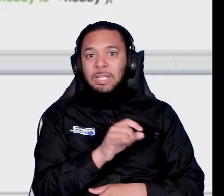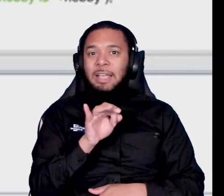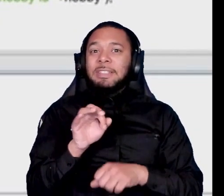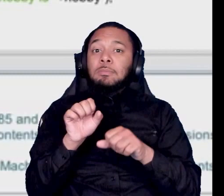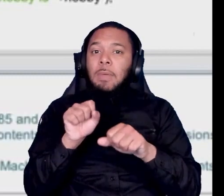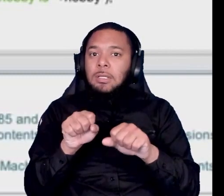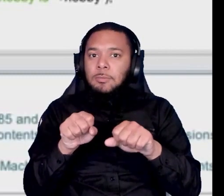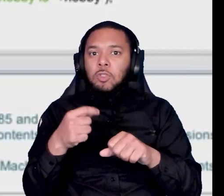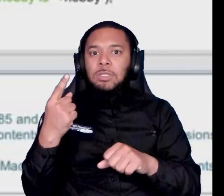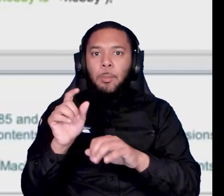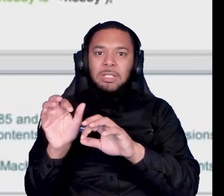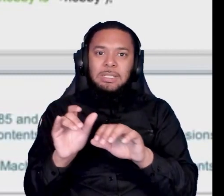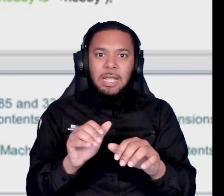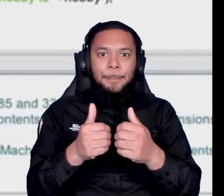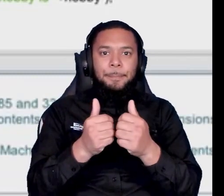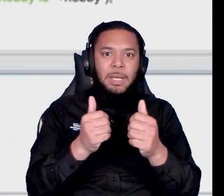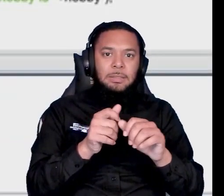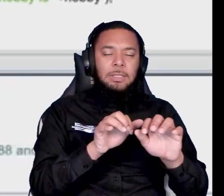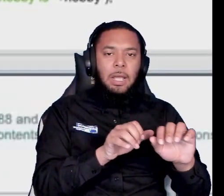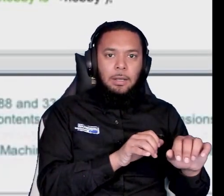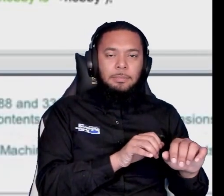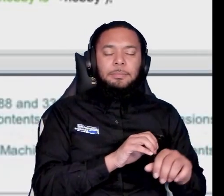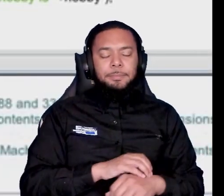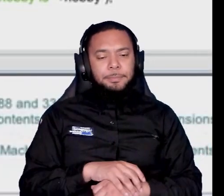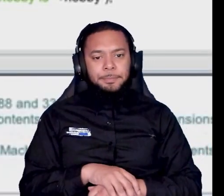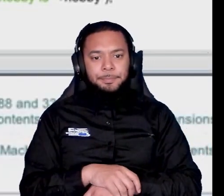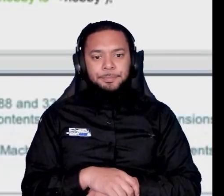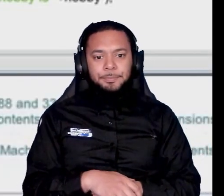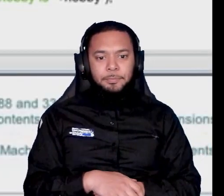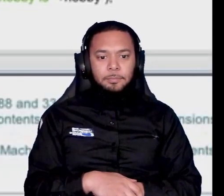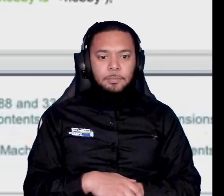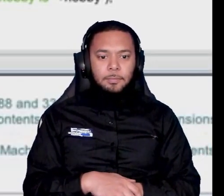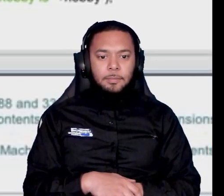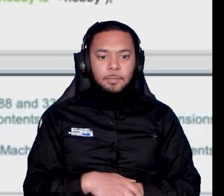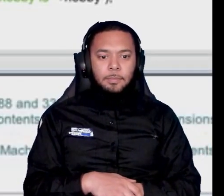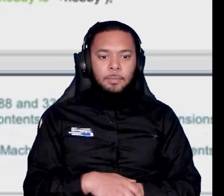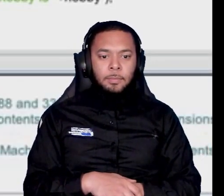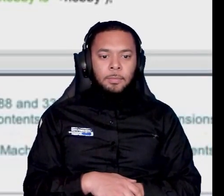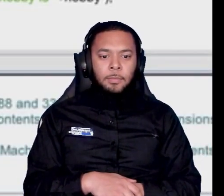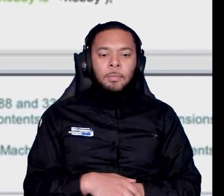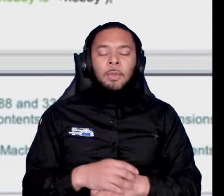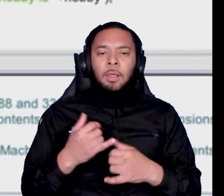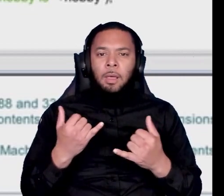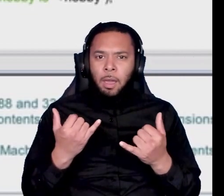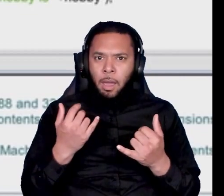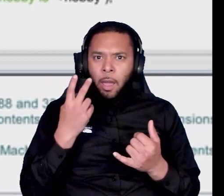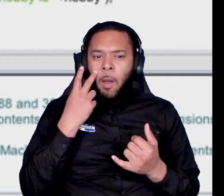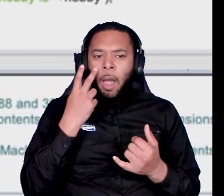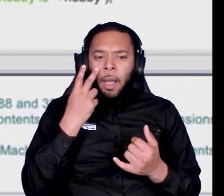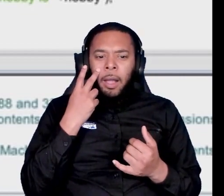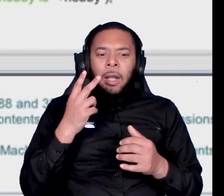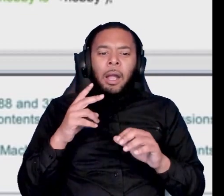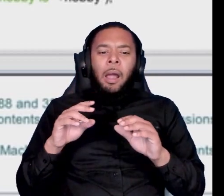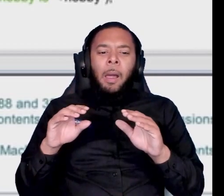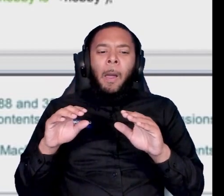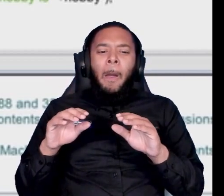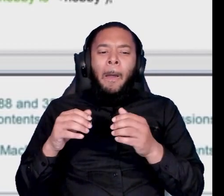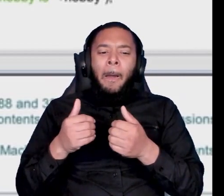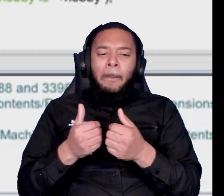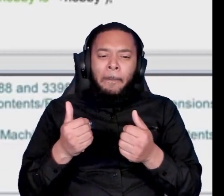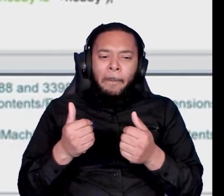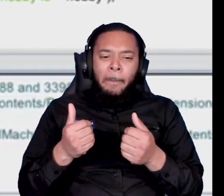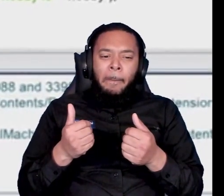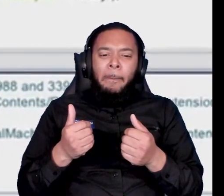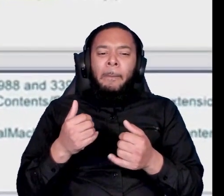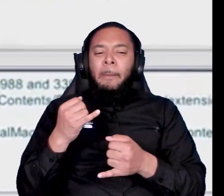if there isn't the potential, so if I use next line here, now I see I can put in a space and a last